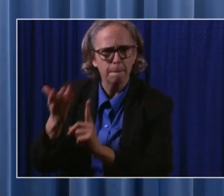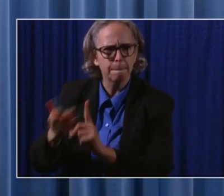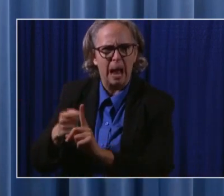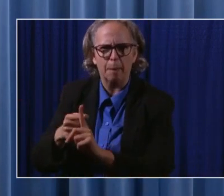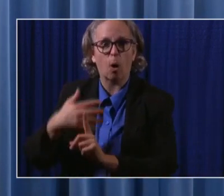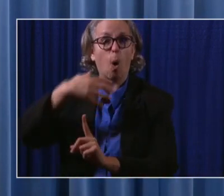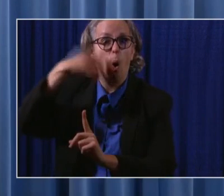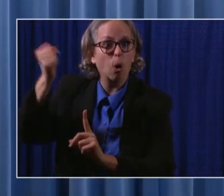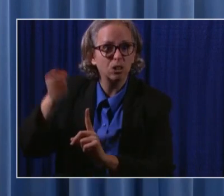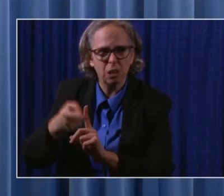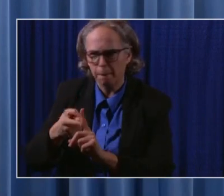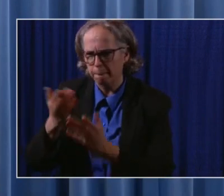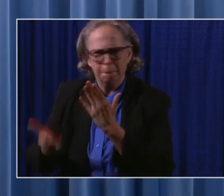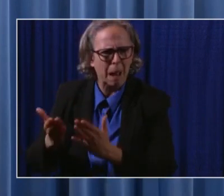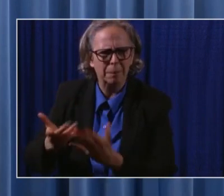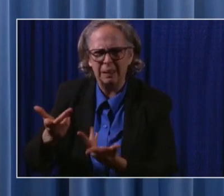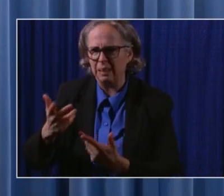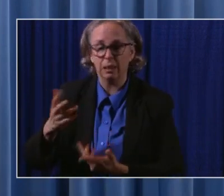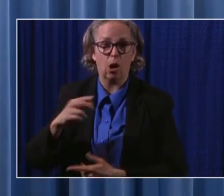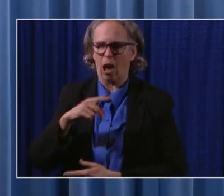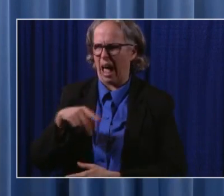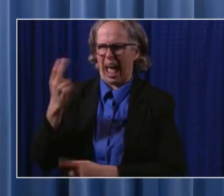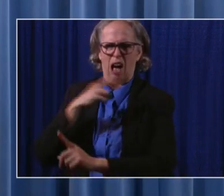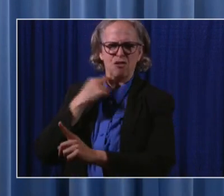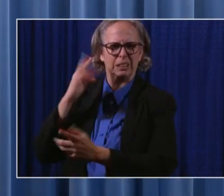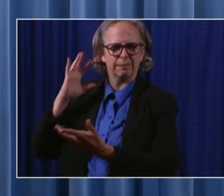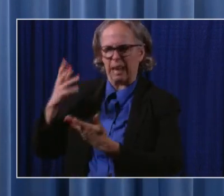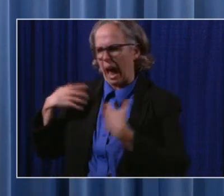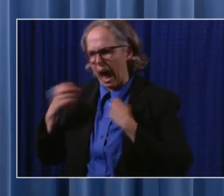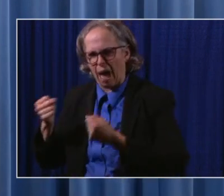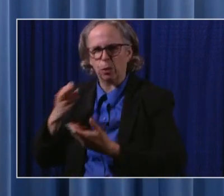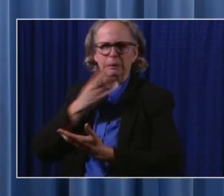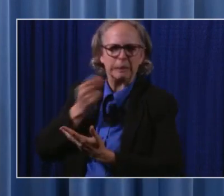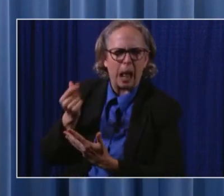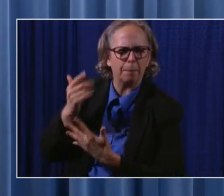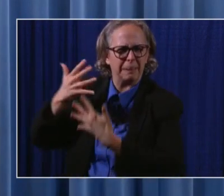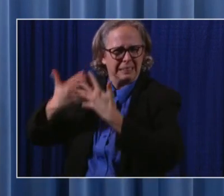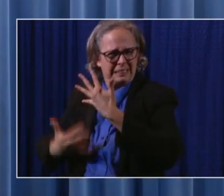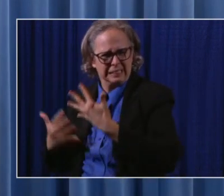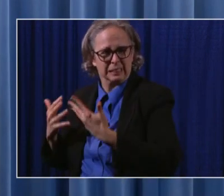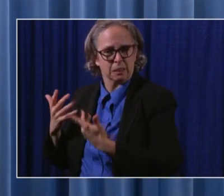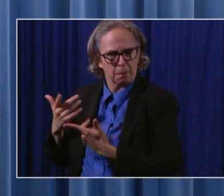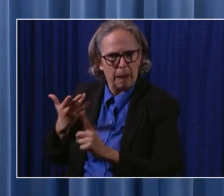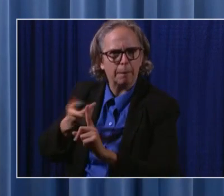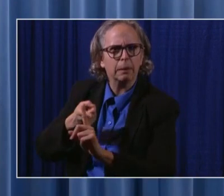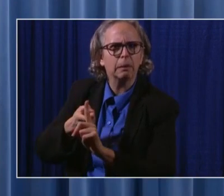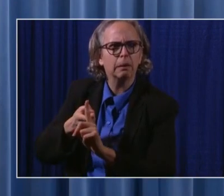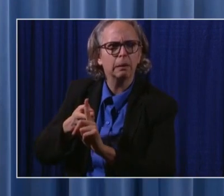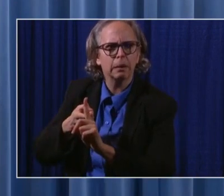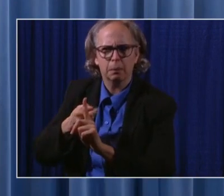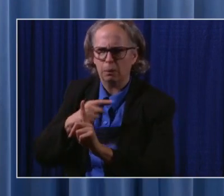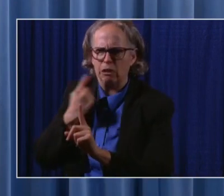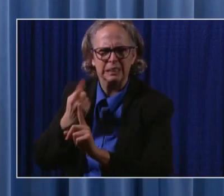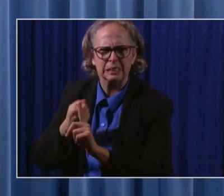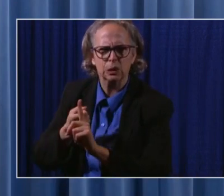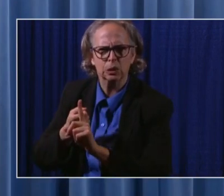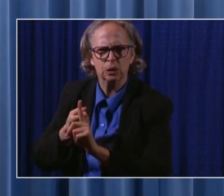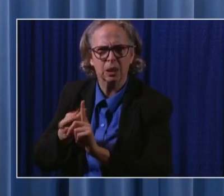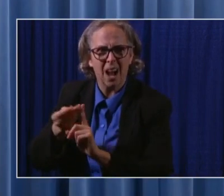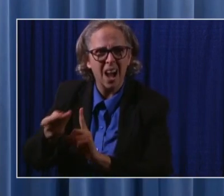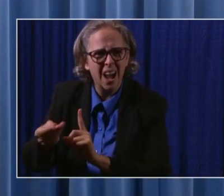worker who may have diabetes, any kind of additional medical problem. And so they